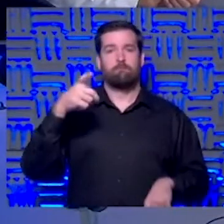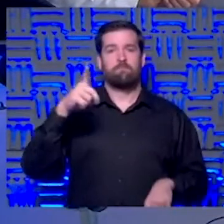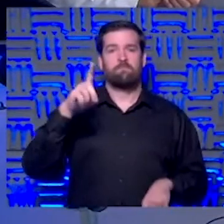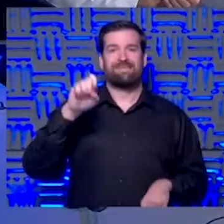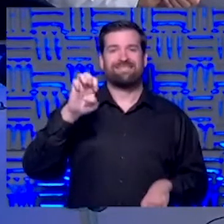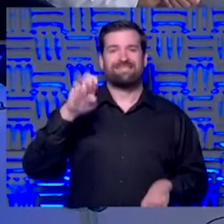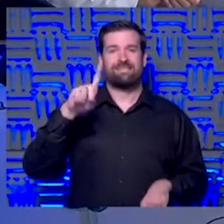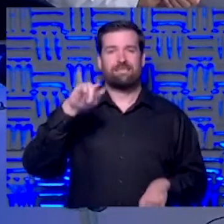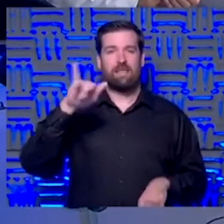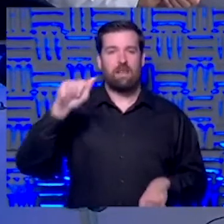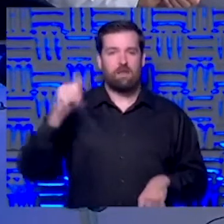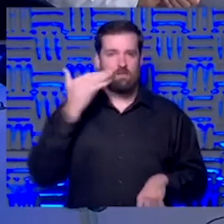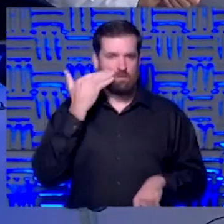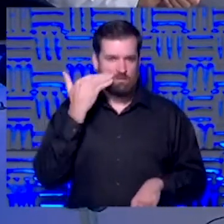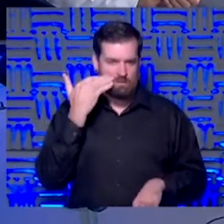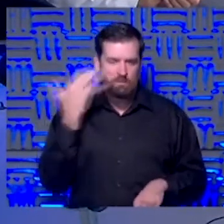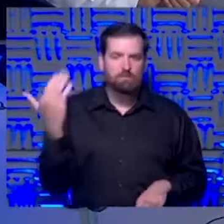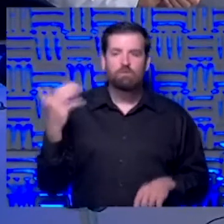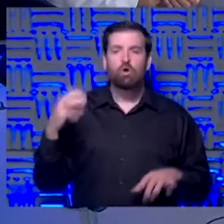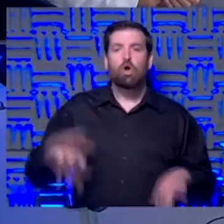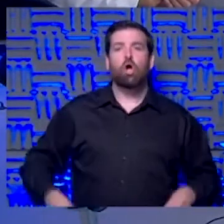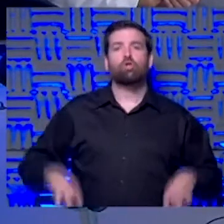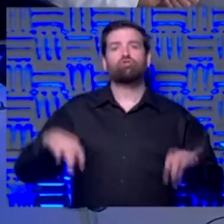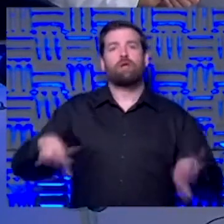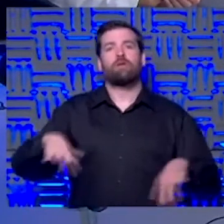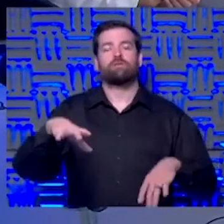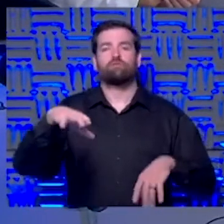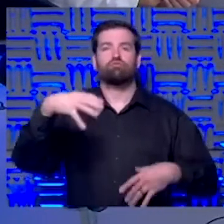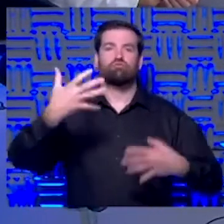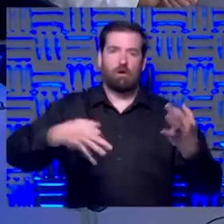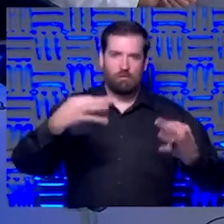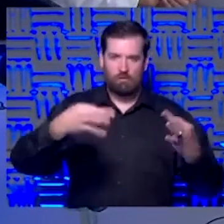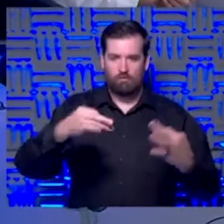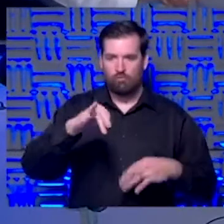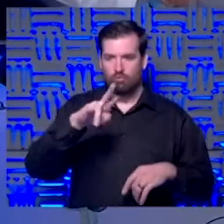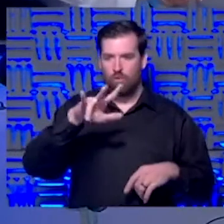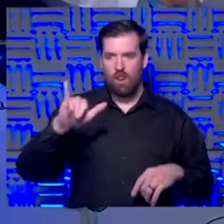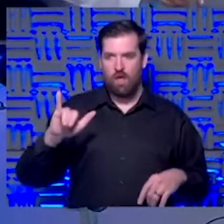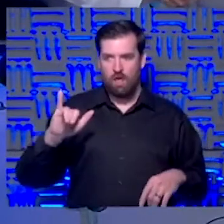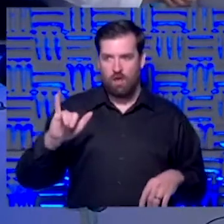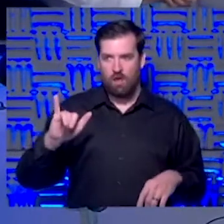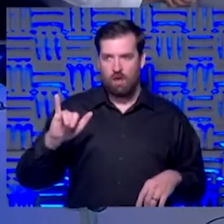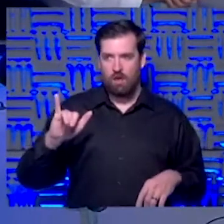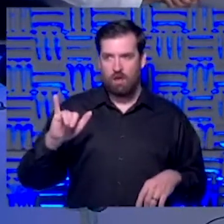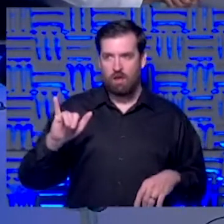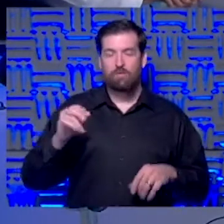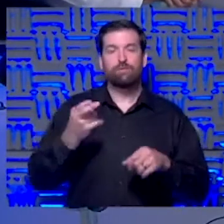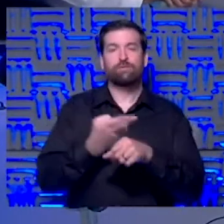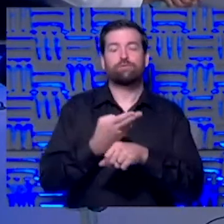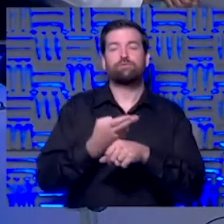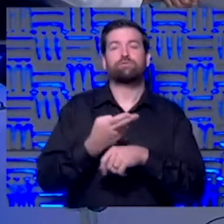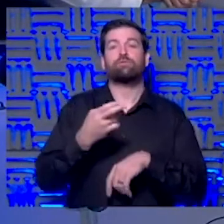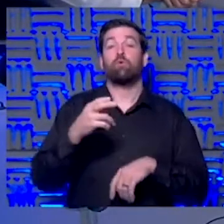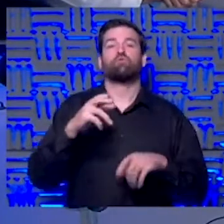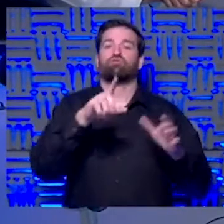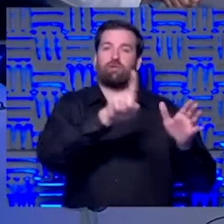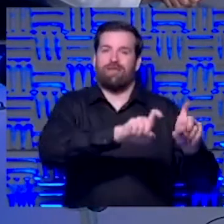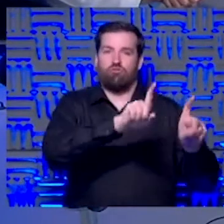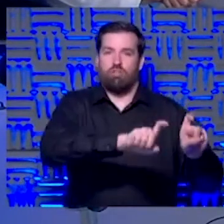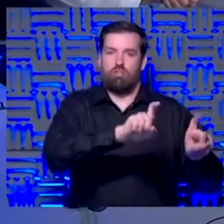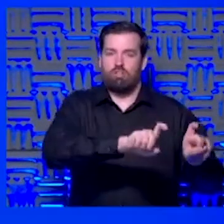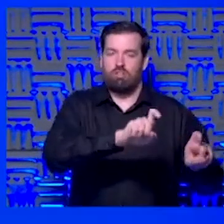she wants to know about an Australian trial in July using Symbicort. Okay. Does it